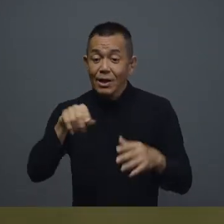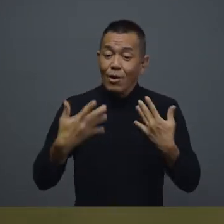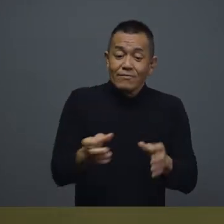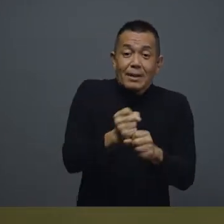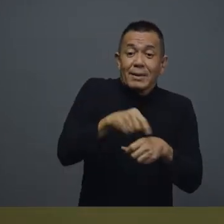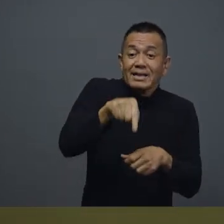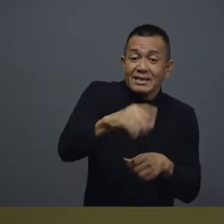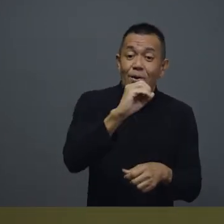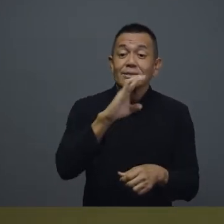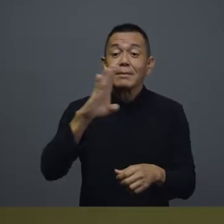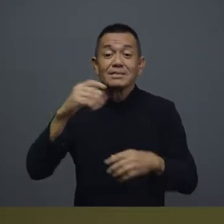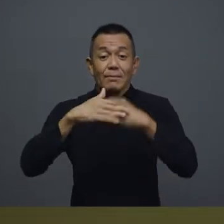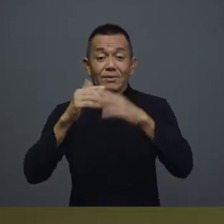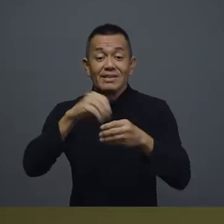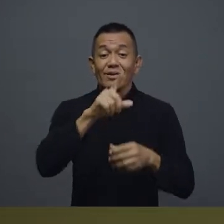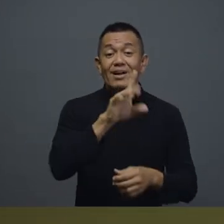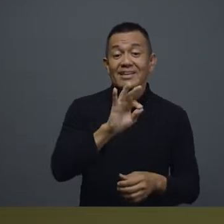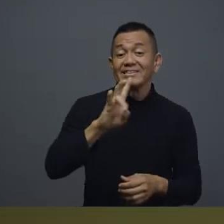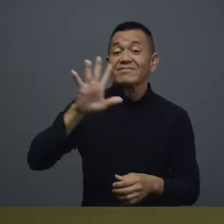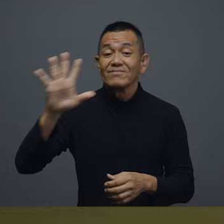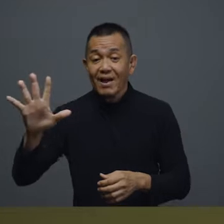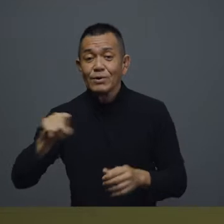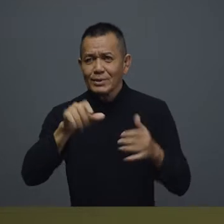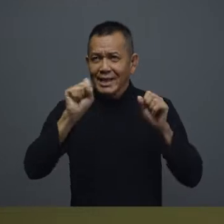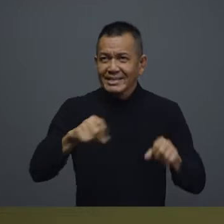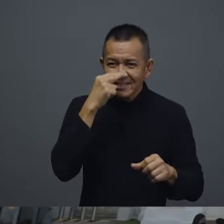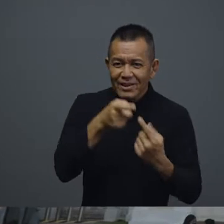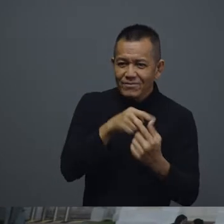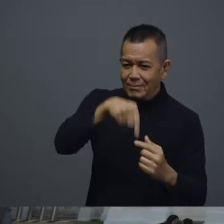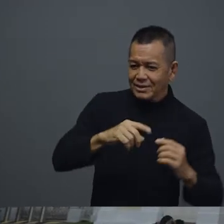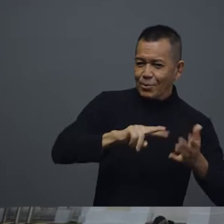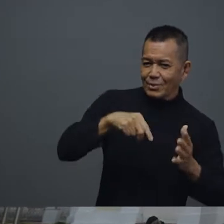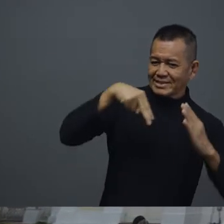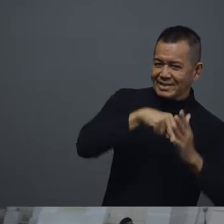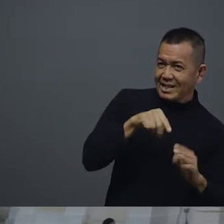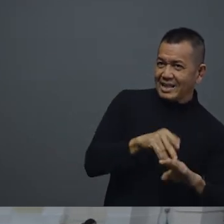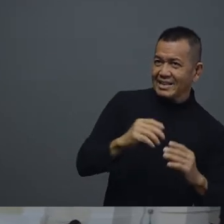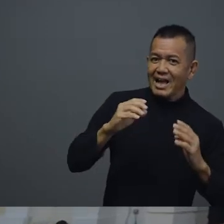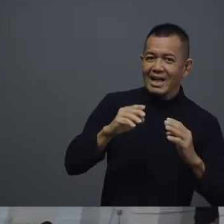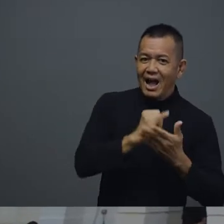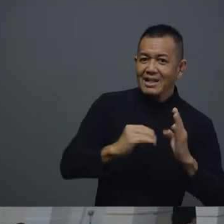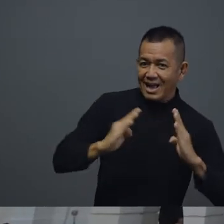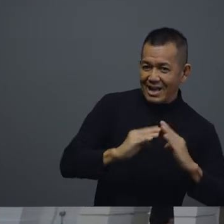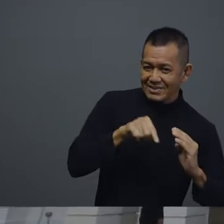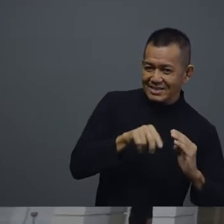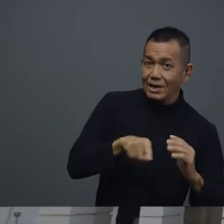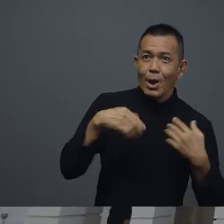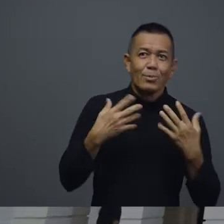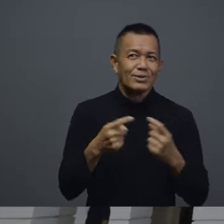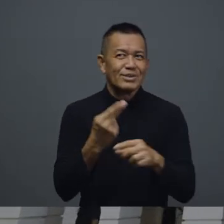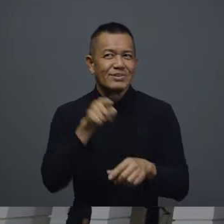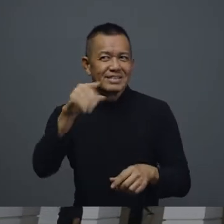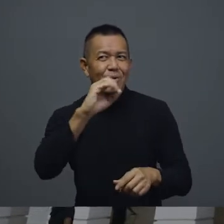he also created the OCBC building in 1975, which you can still see from where we stand at the Arts